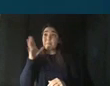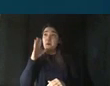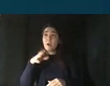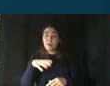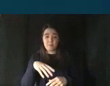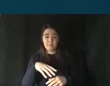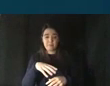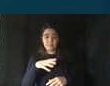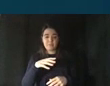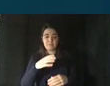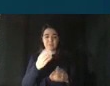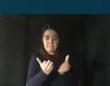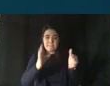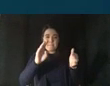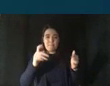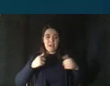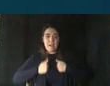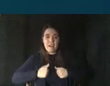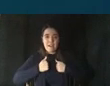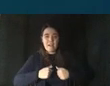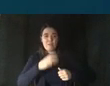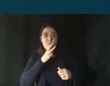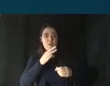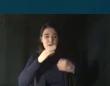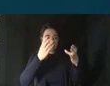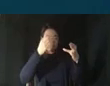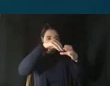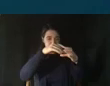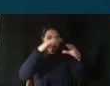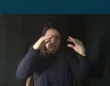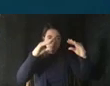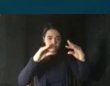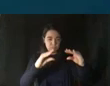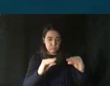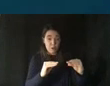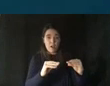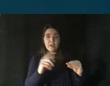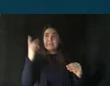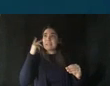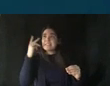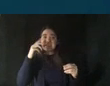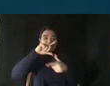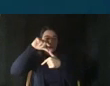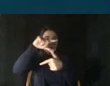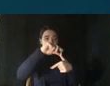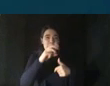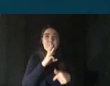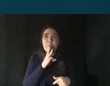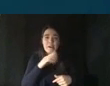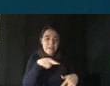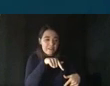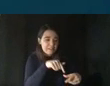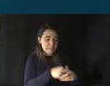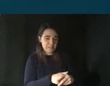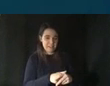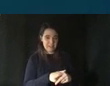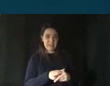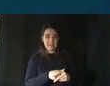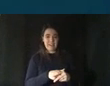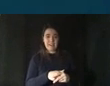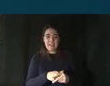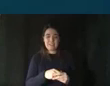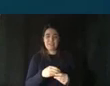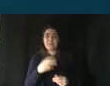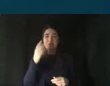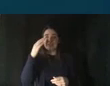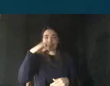tornado. And I came. And it's something that I remember as a child noticing and loving. And as an adult, I haven't seen